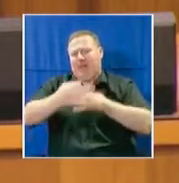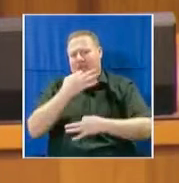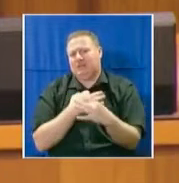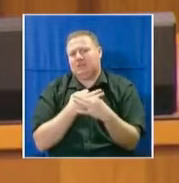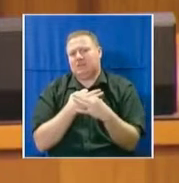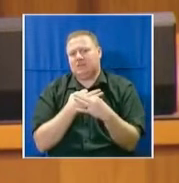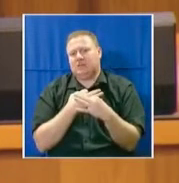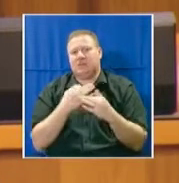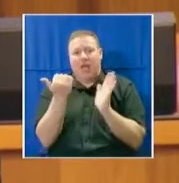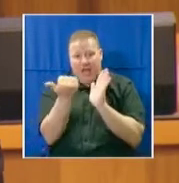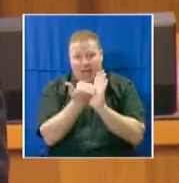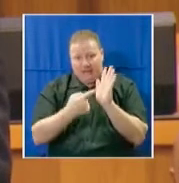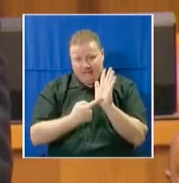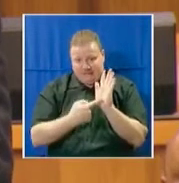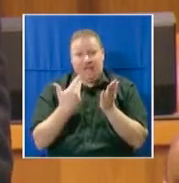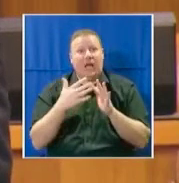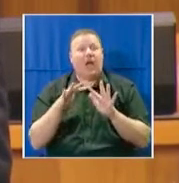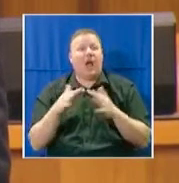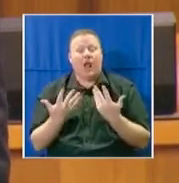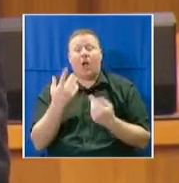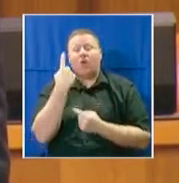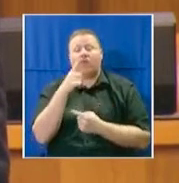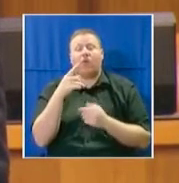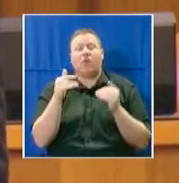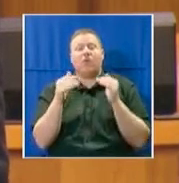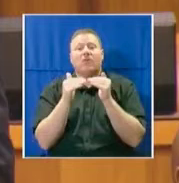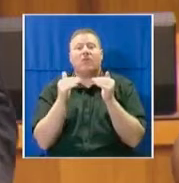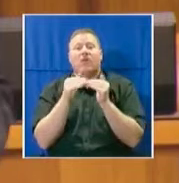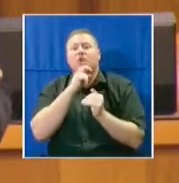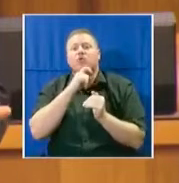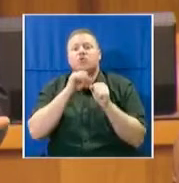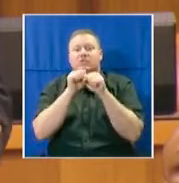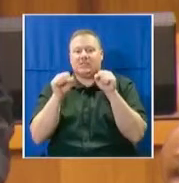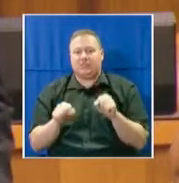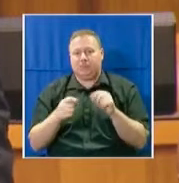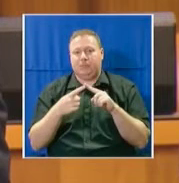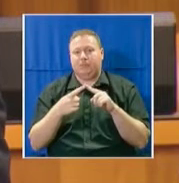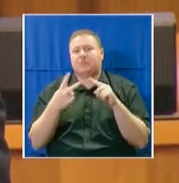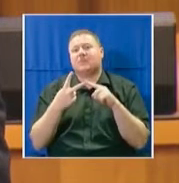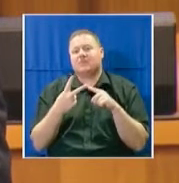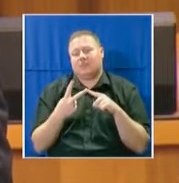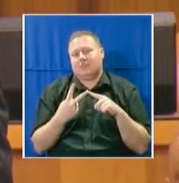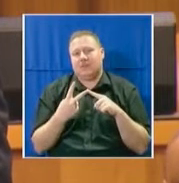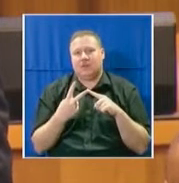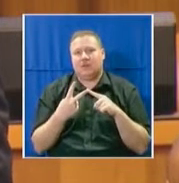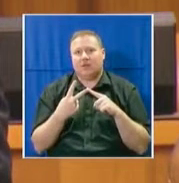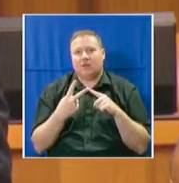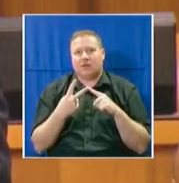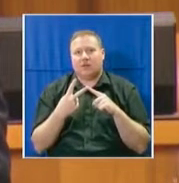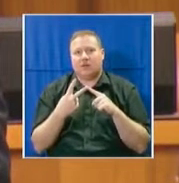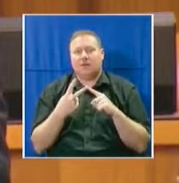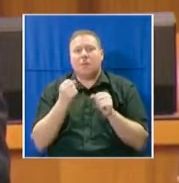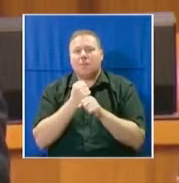acts are permitted under the fair use system? And can the Minister also ensure, particularly the authors and